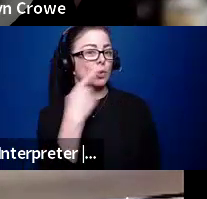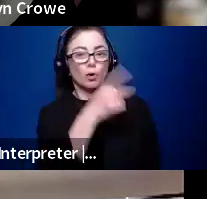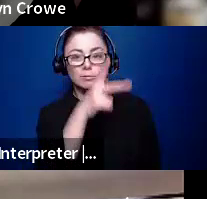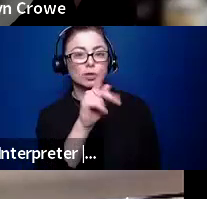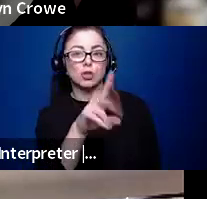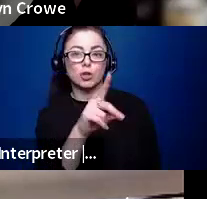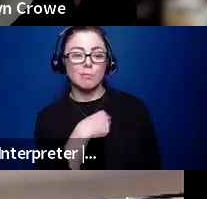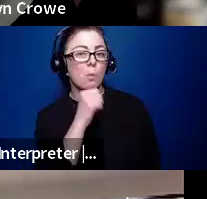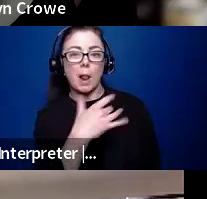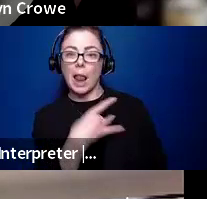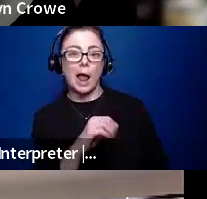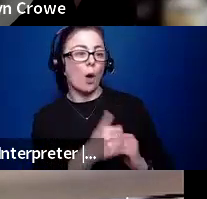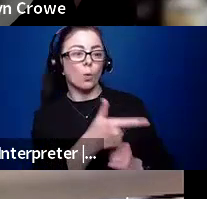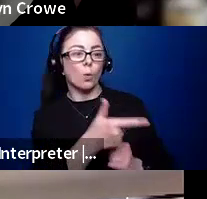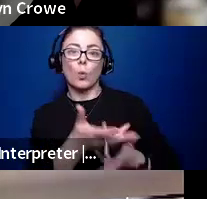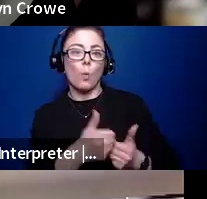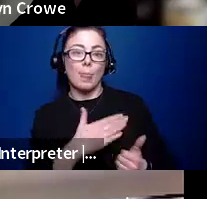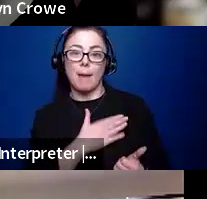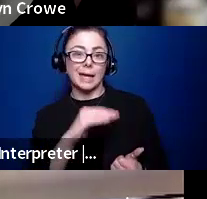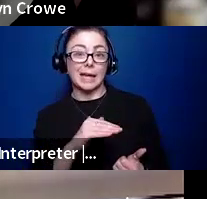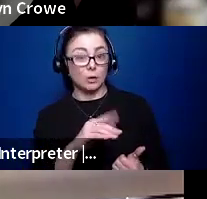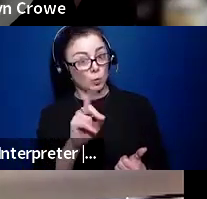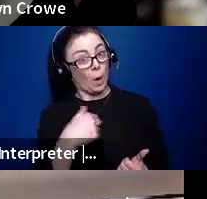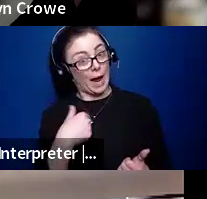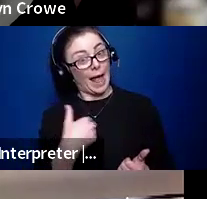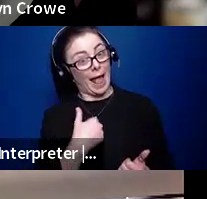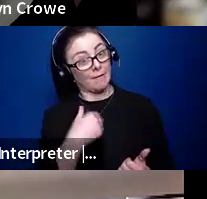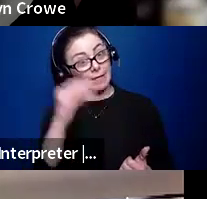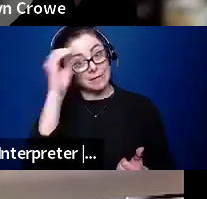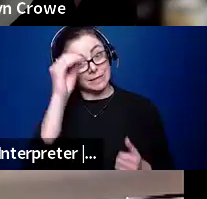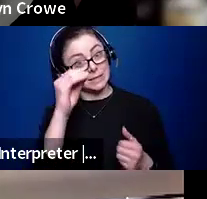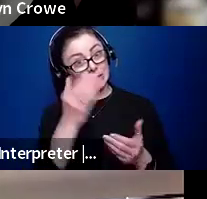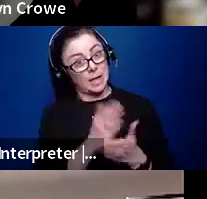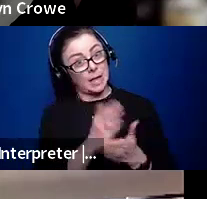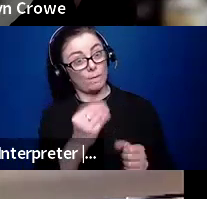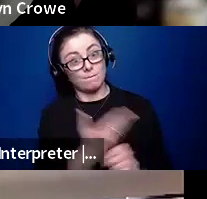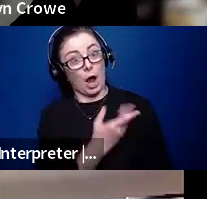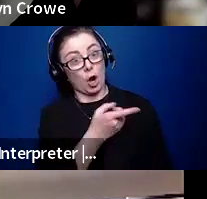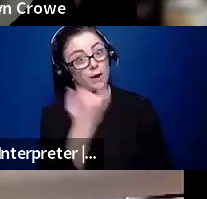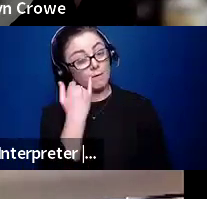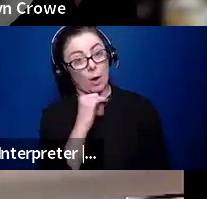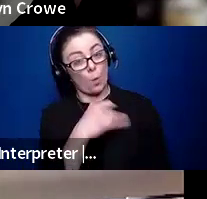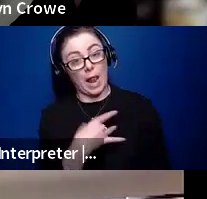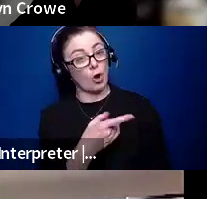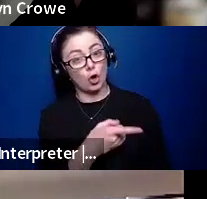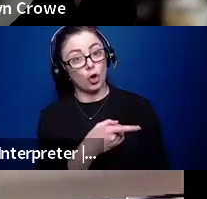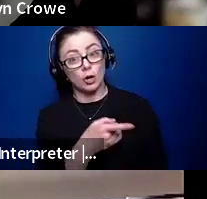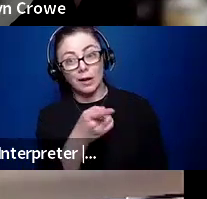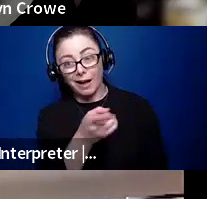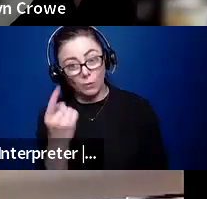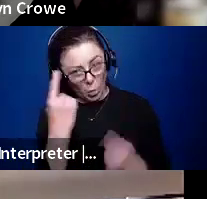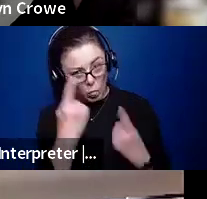whatever. Like, do I have a say in firing her? Like, I'm curious about that. Like, have you kind of thought about